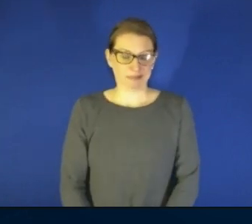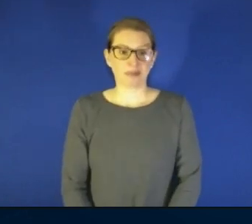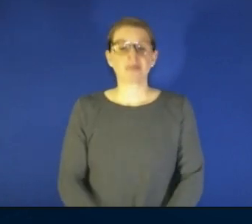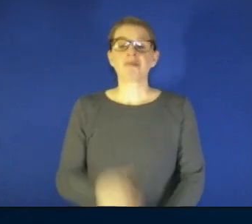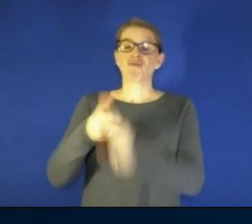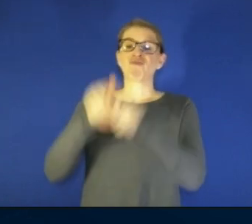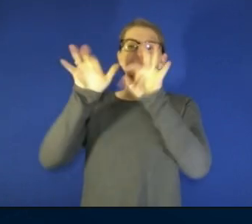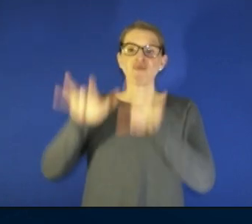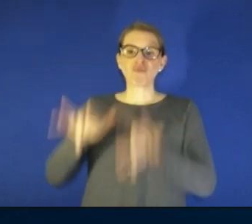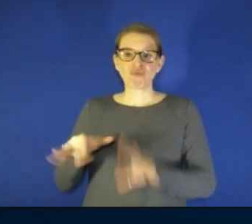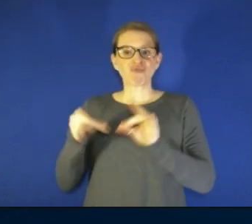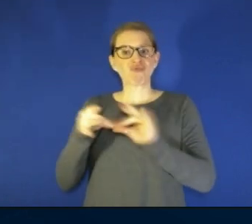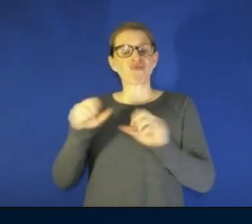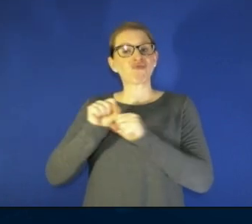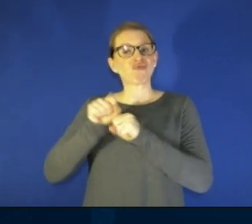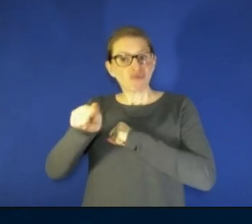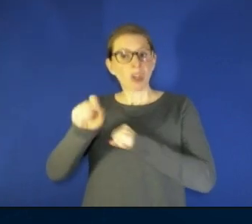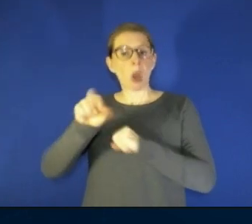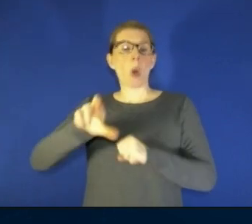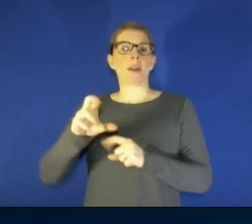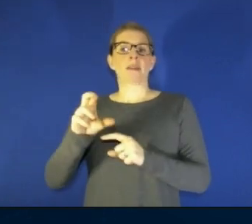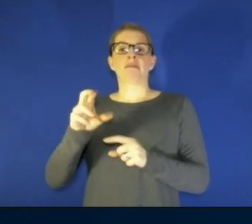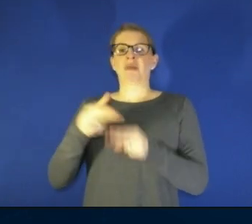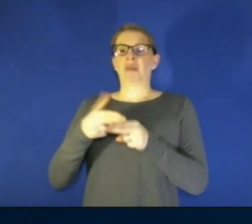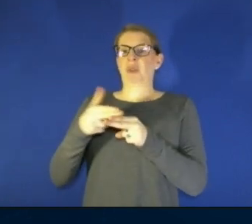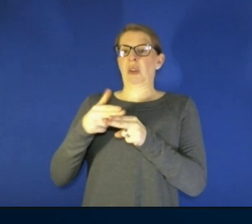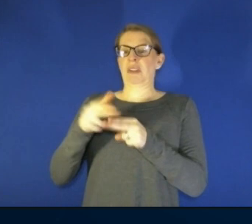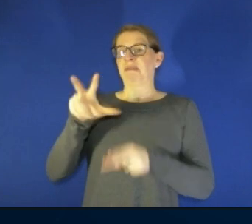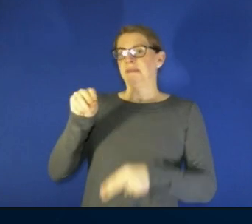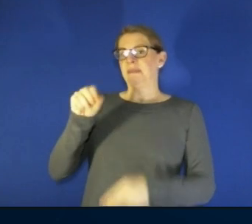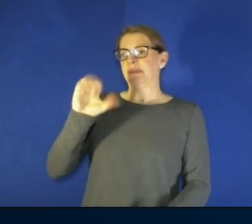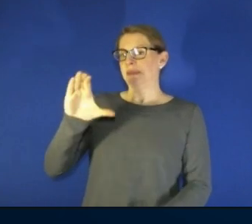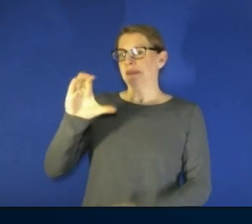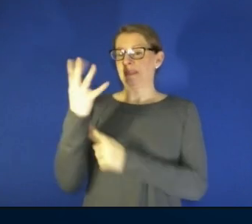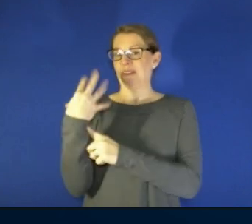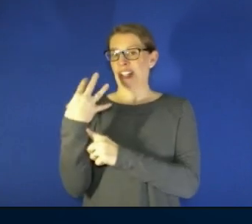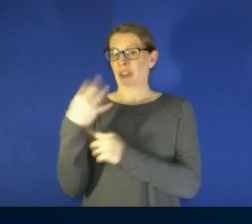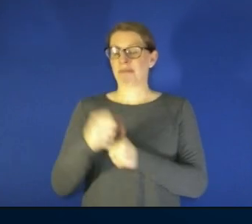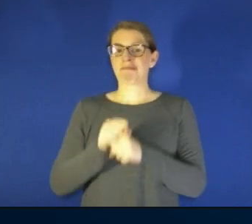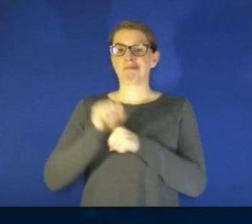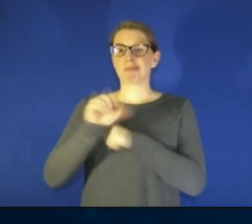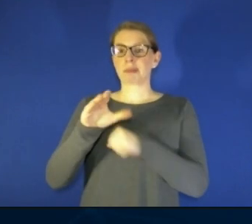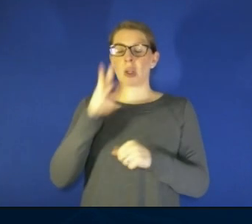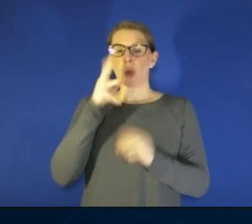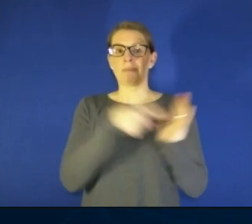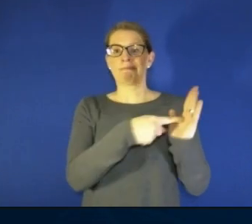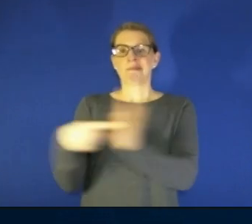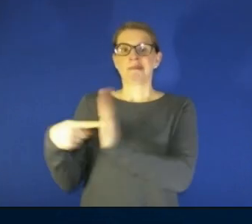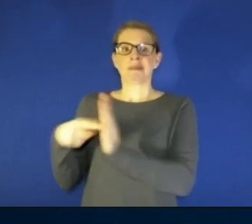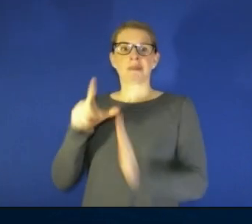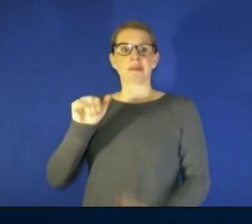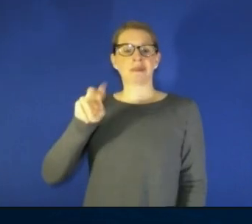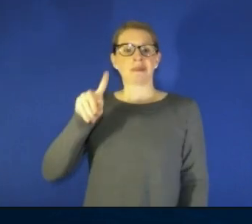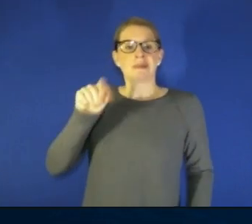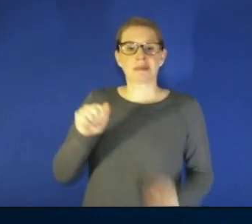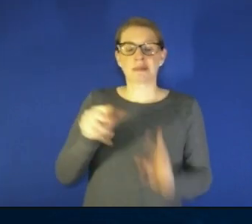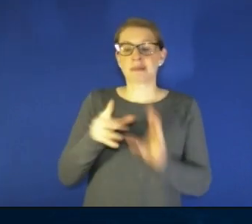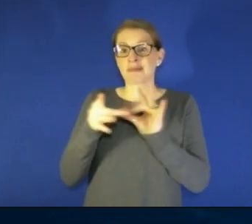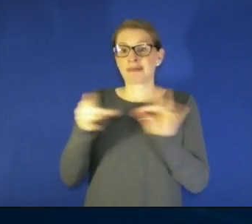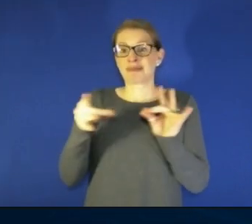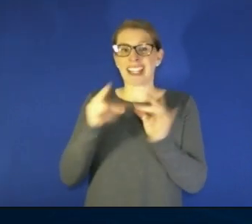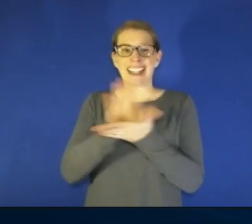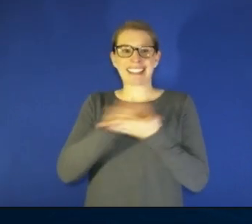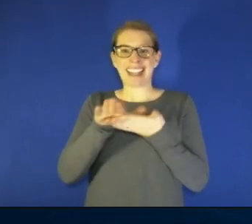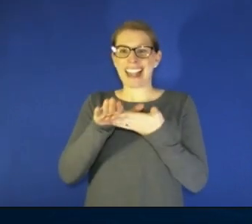nice note or a 30-second video, and then we can share them right here on air. And Linda Homan did that. She sent in us a nice note that we